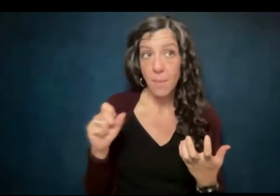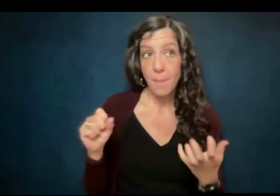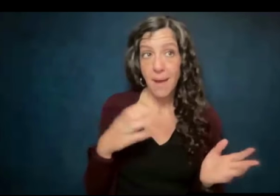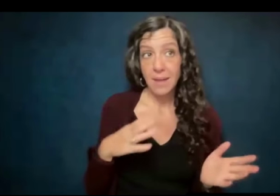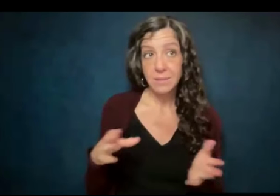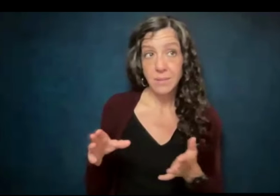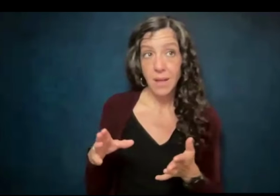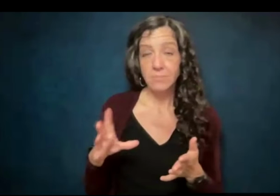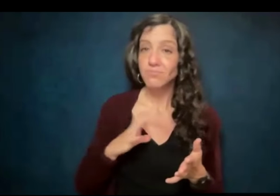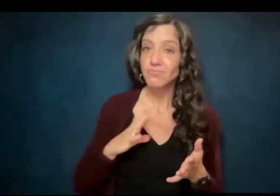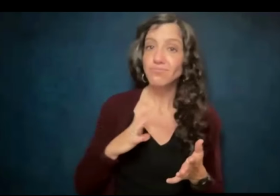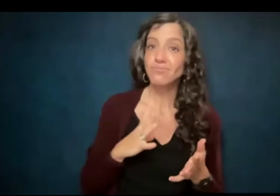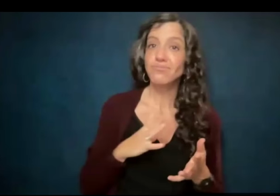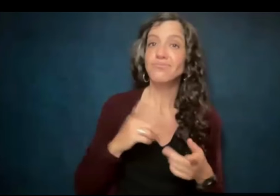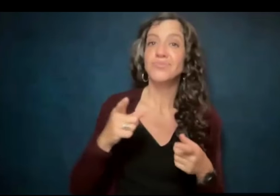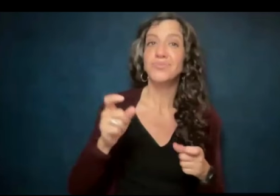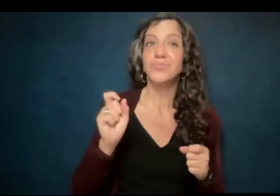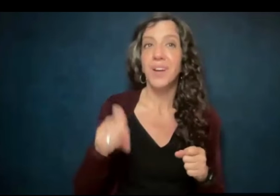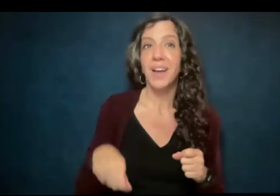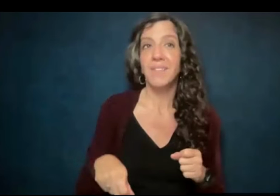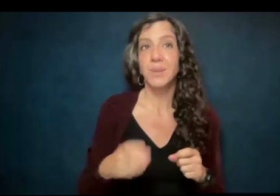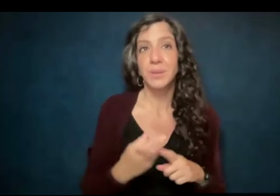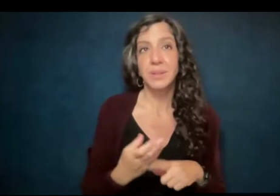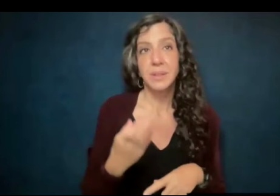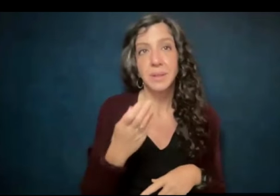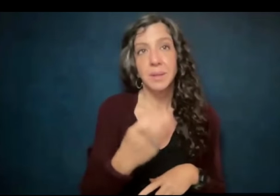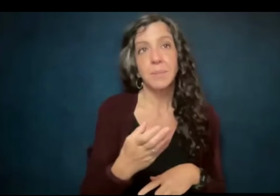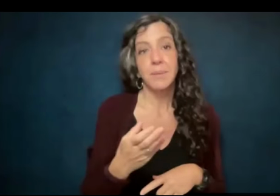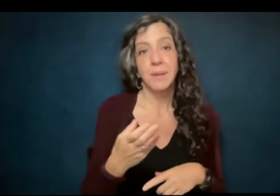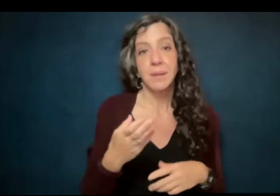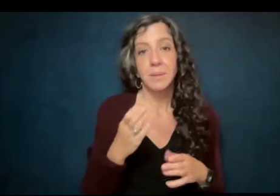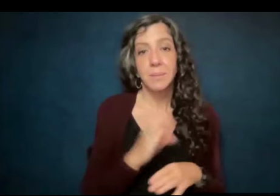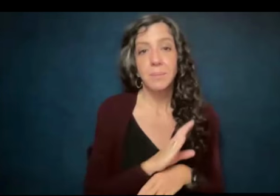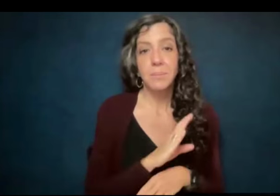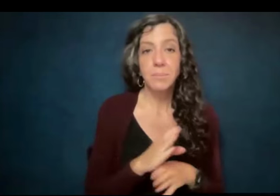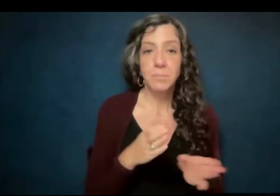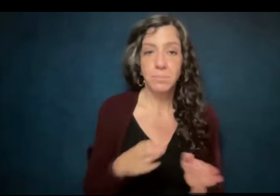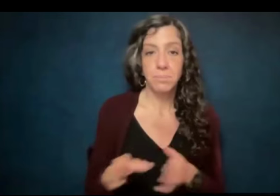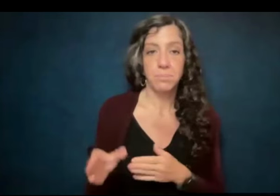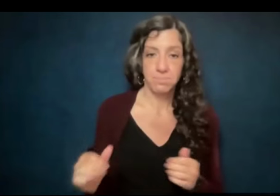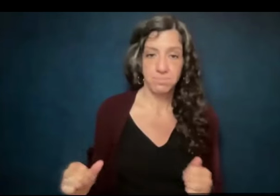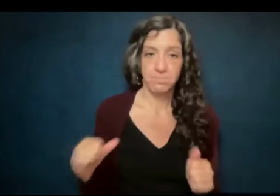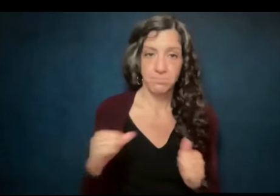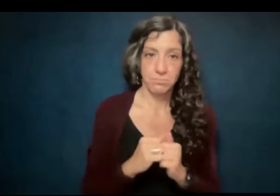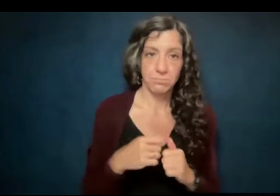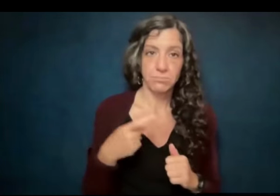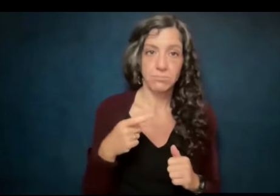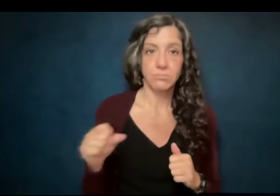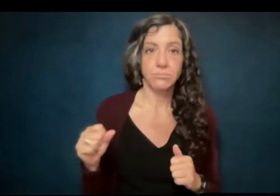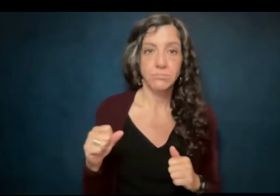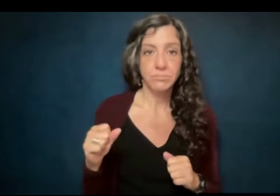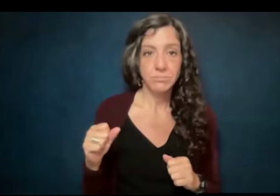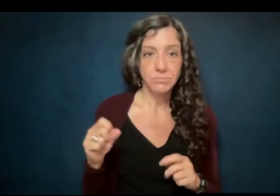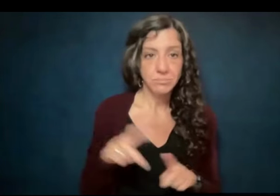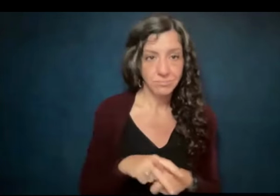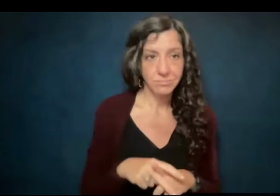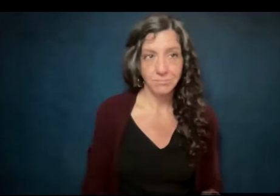plan, you will have to submit the business plan with the PASS